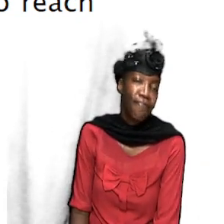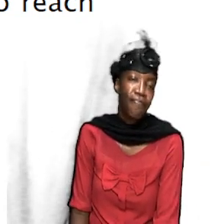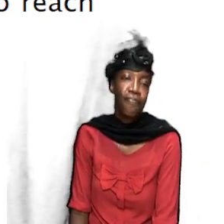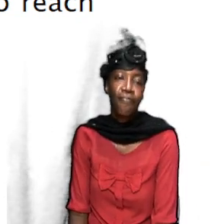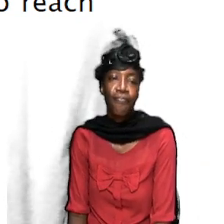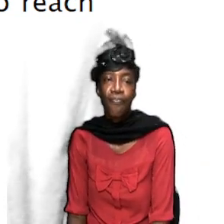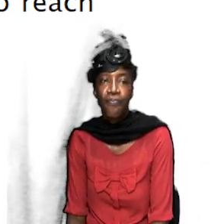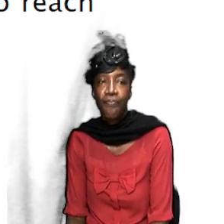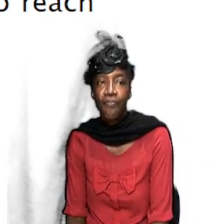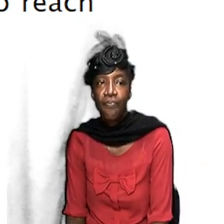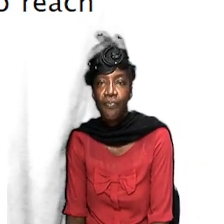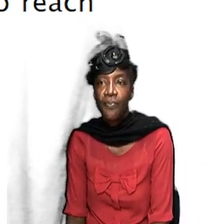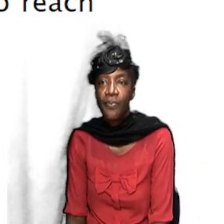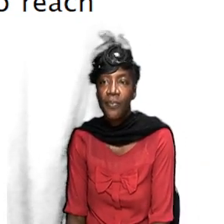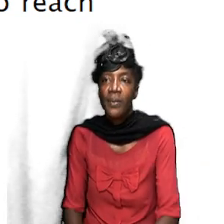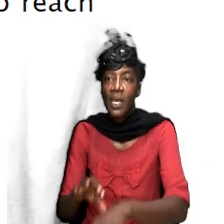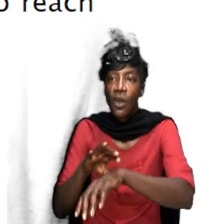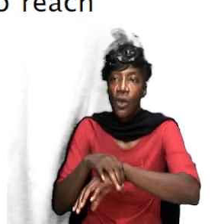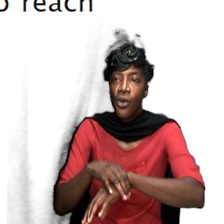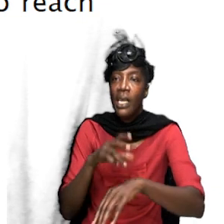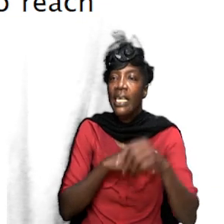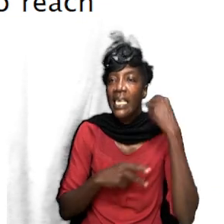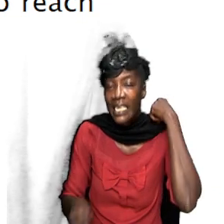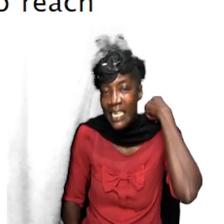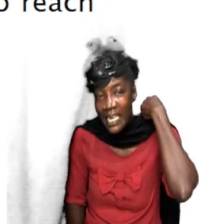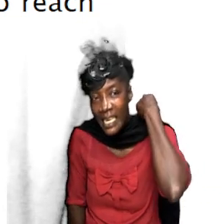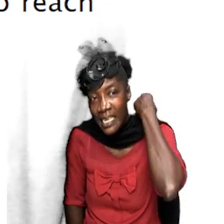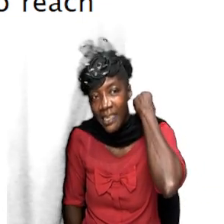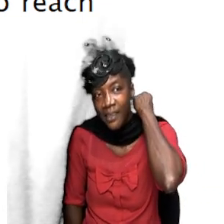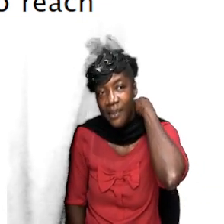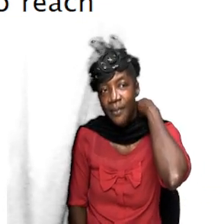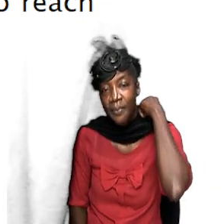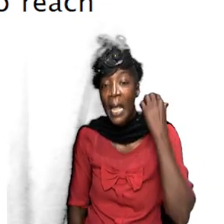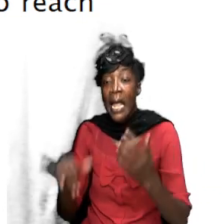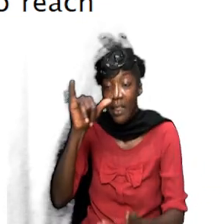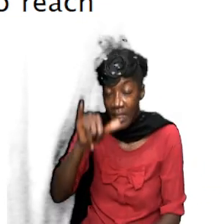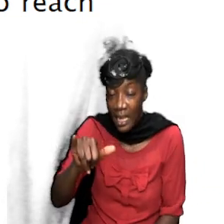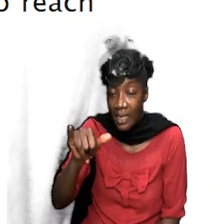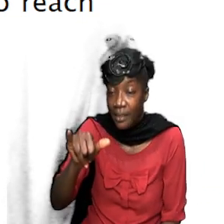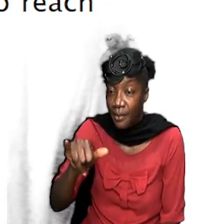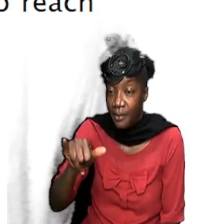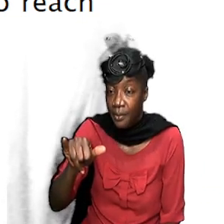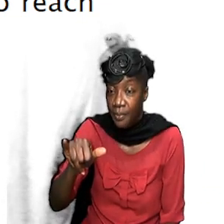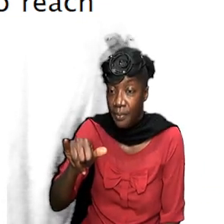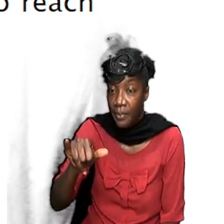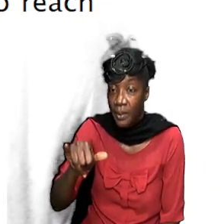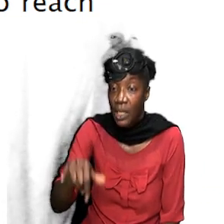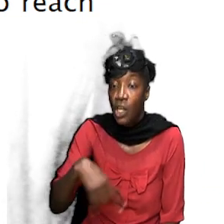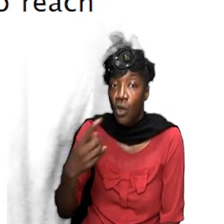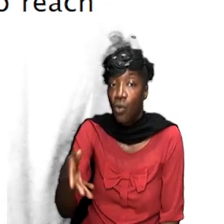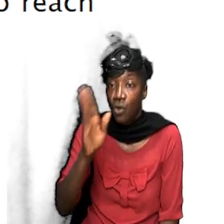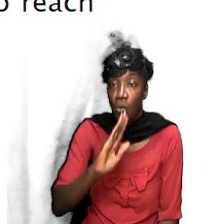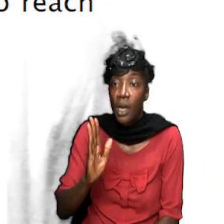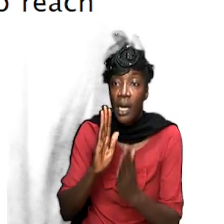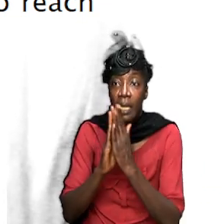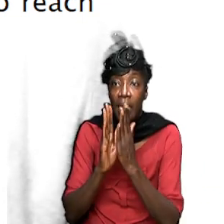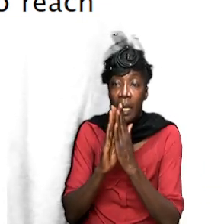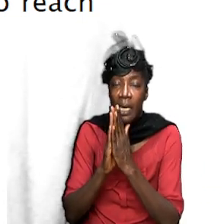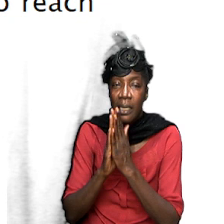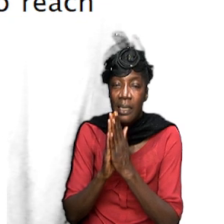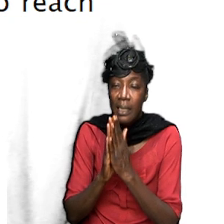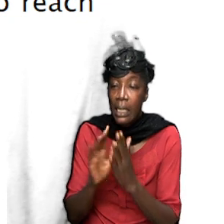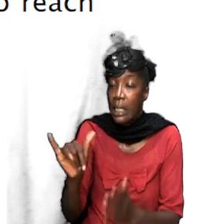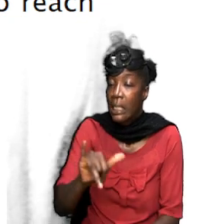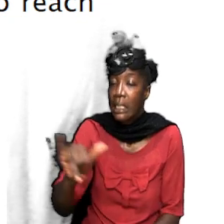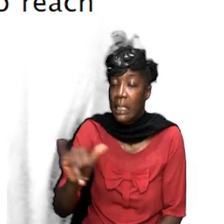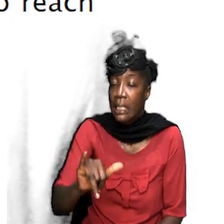They desire an earthly king, and that is what they went to God and asked for. It is similar